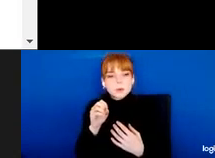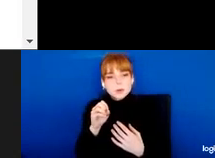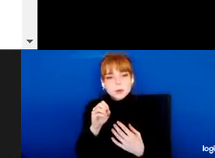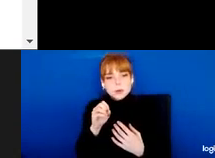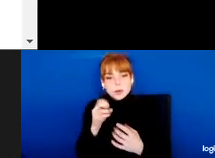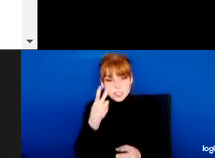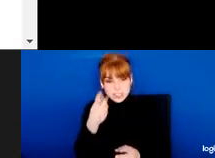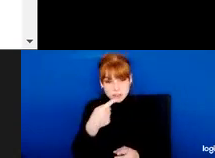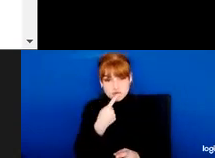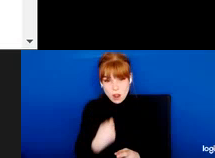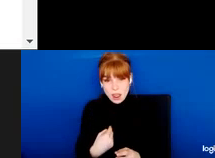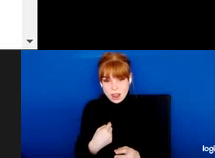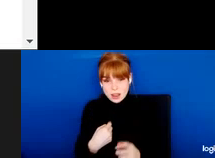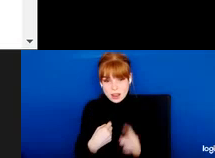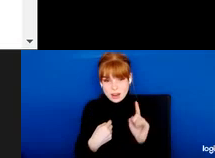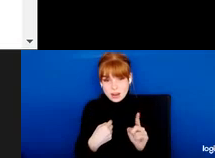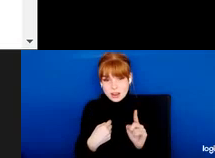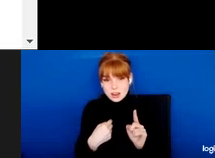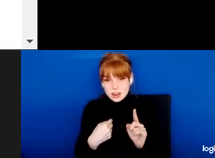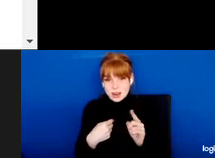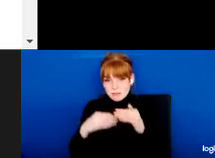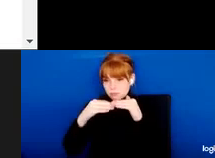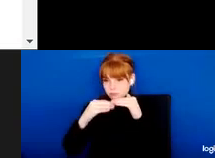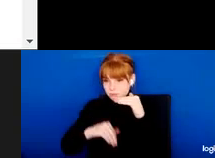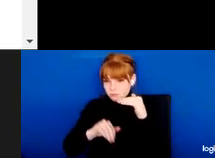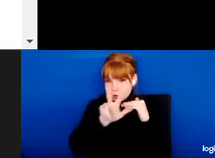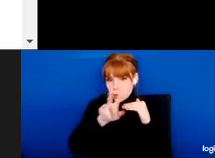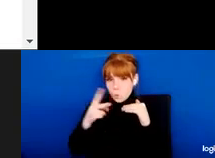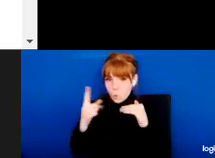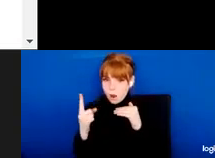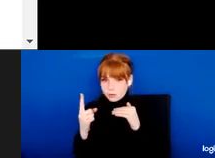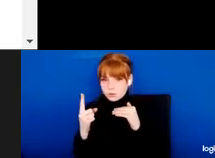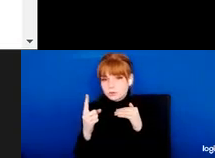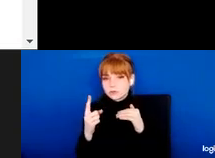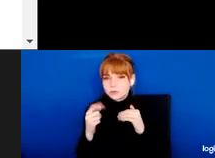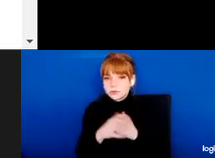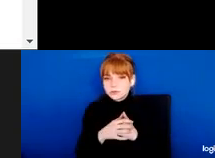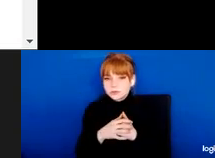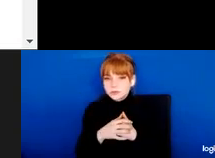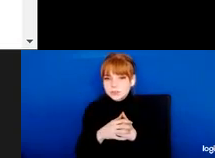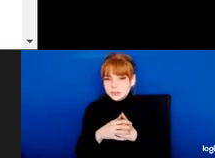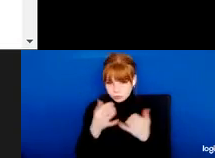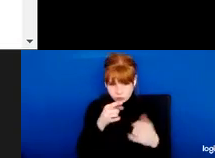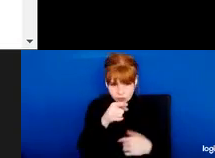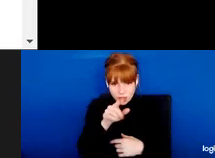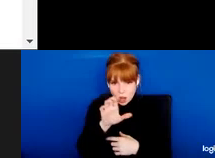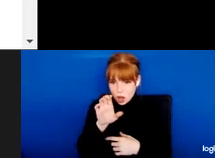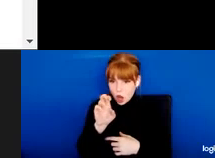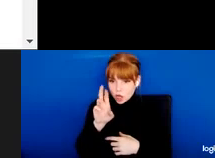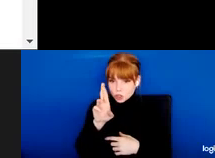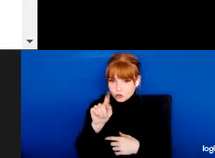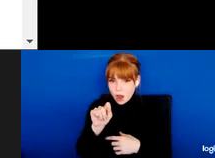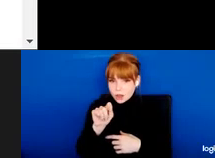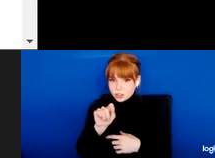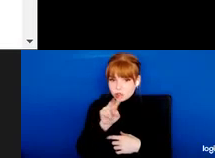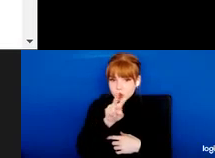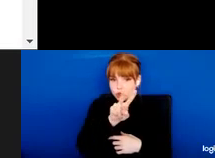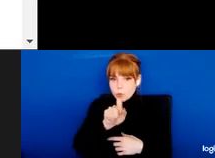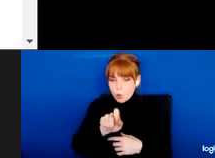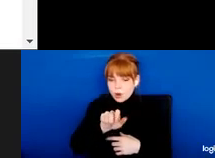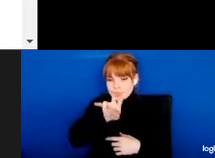red circle has under 3:1 contrast with its background. It's got 2.78, so just under 3:1